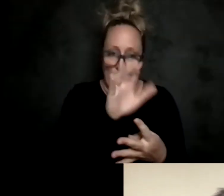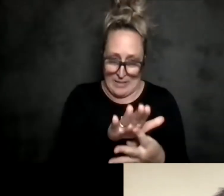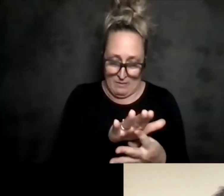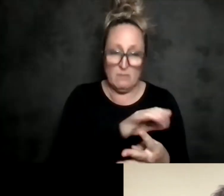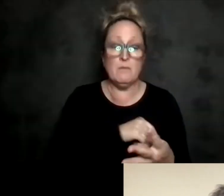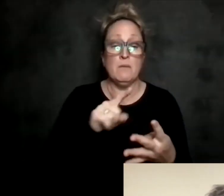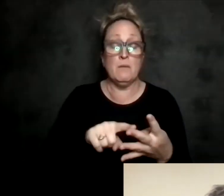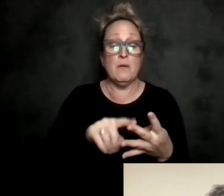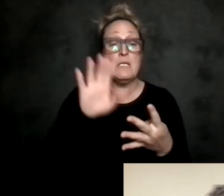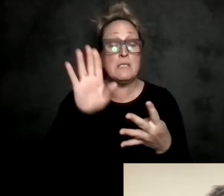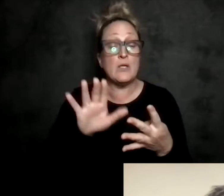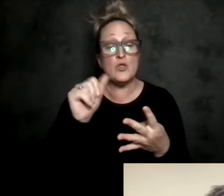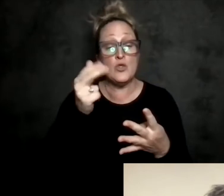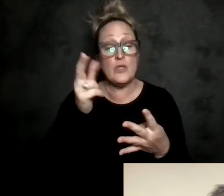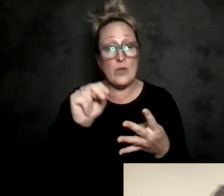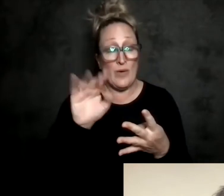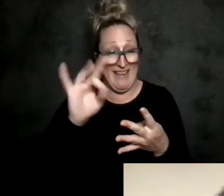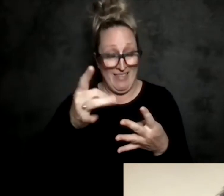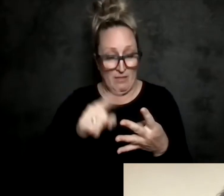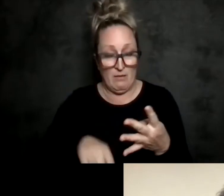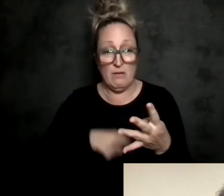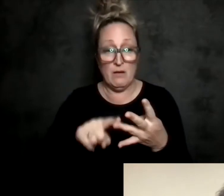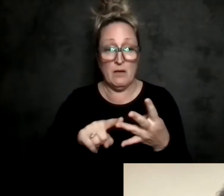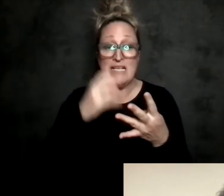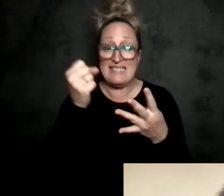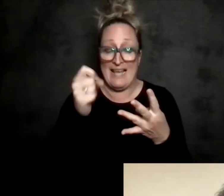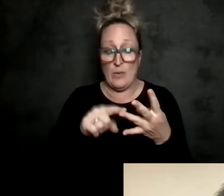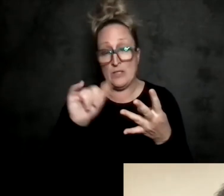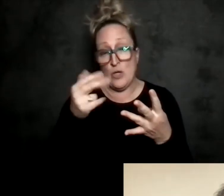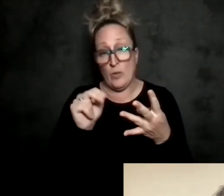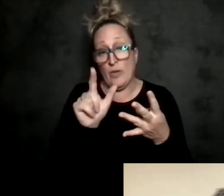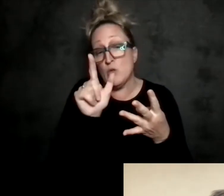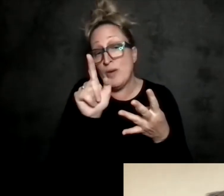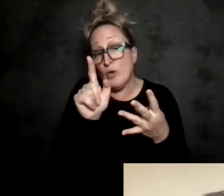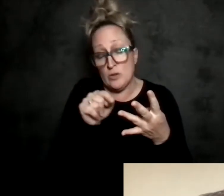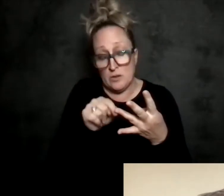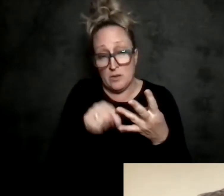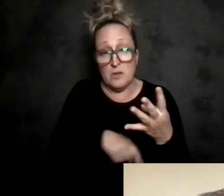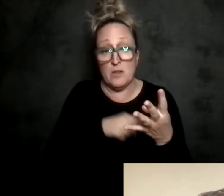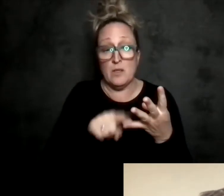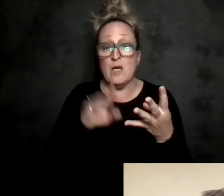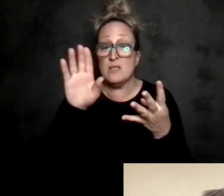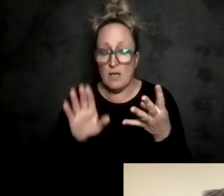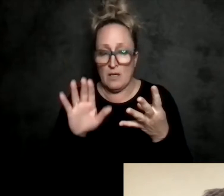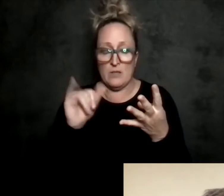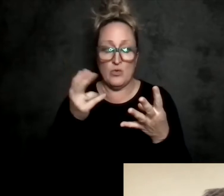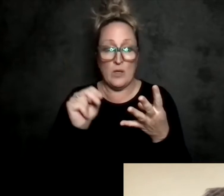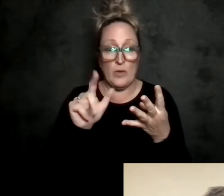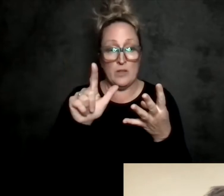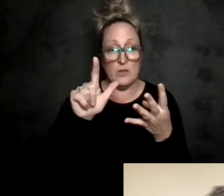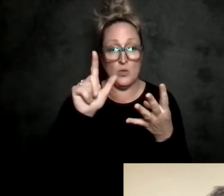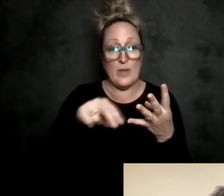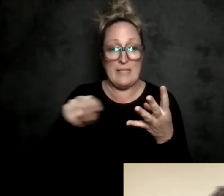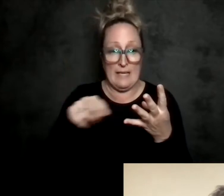7th, Sunday, January 8th, Saturday, January 21st, Sunday, January